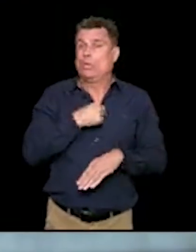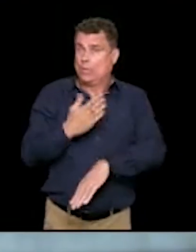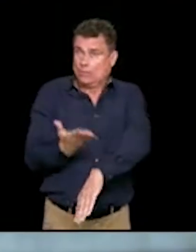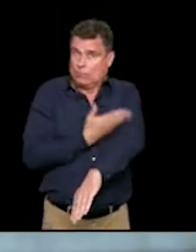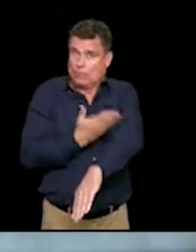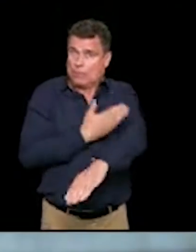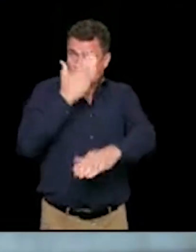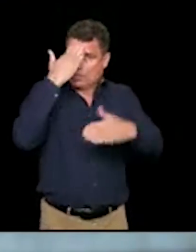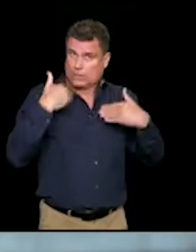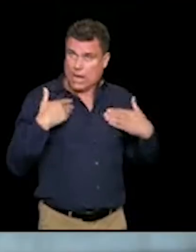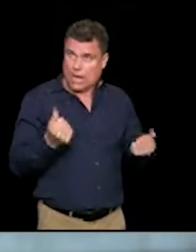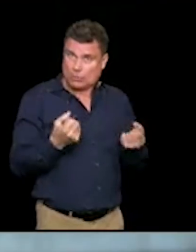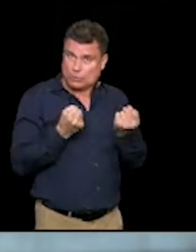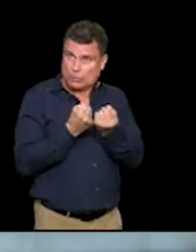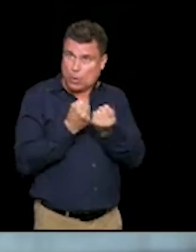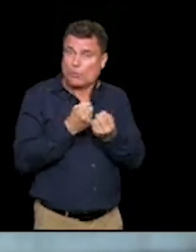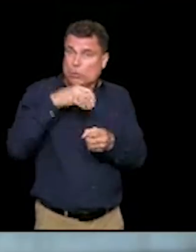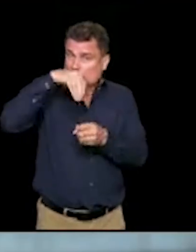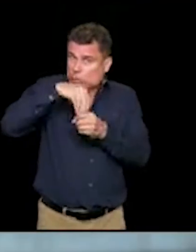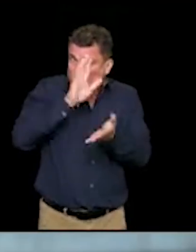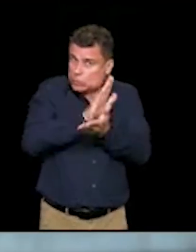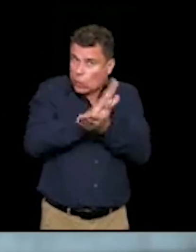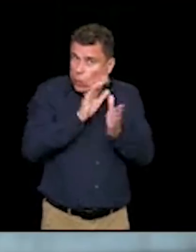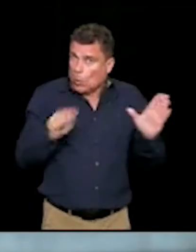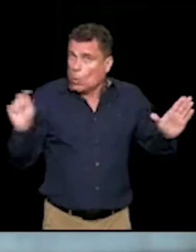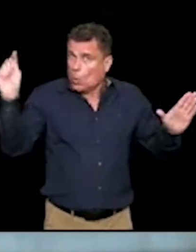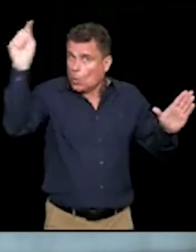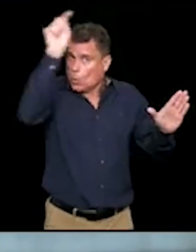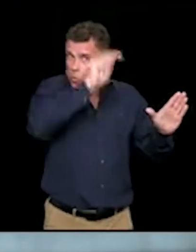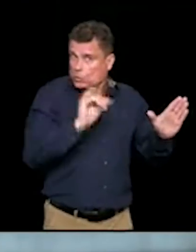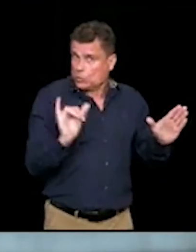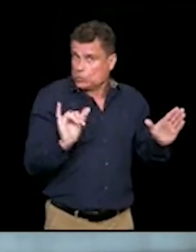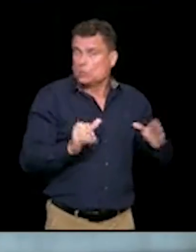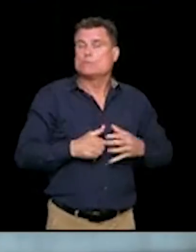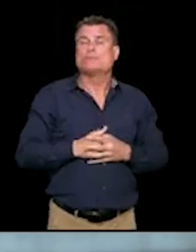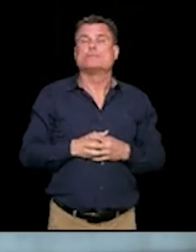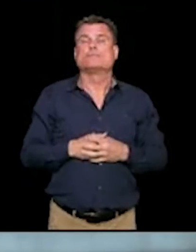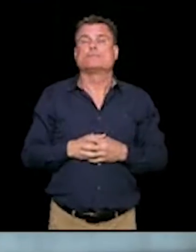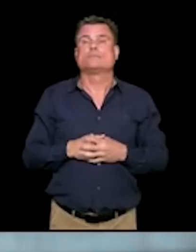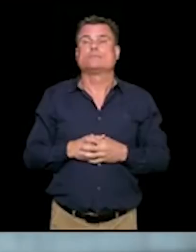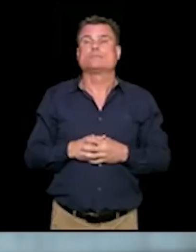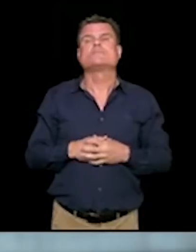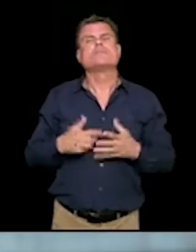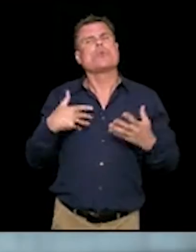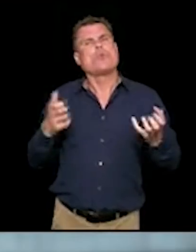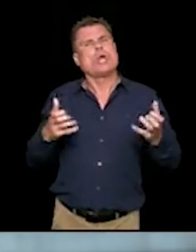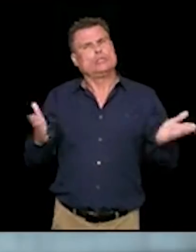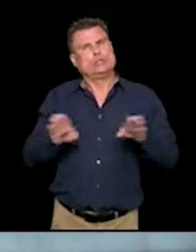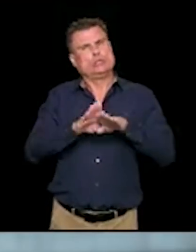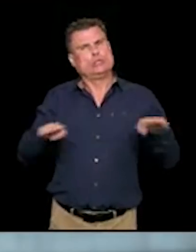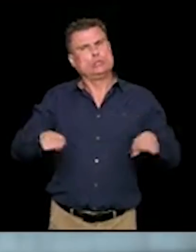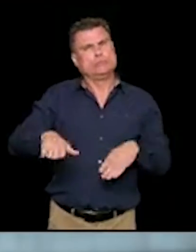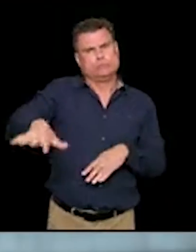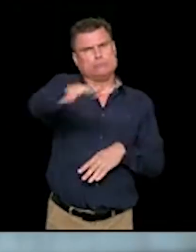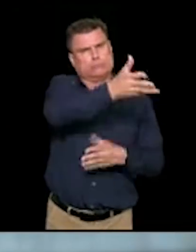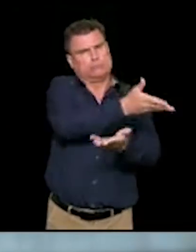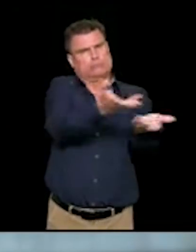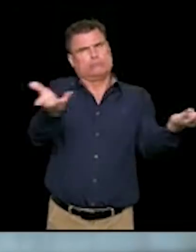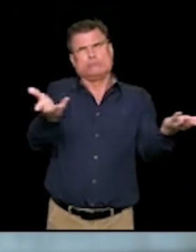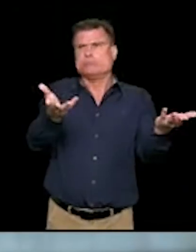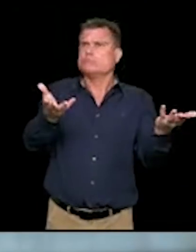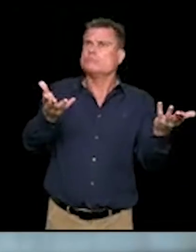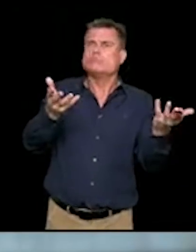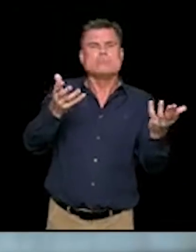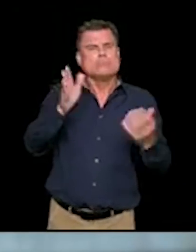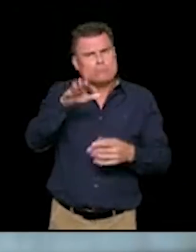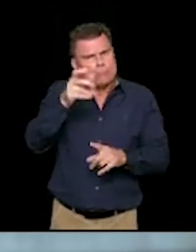supports into our school systems to help more kids open up who may be struggling with mental health issues, and for them to learn at an early age, it's okay